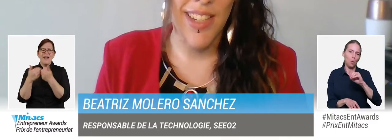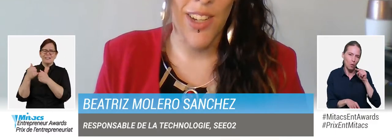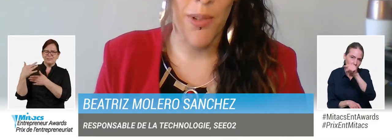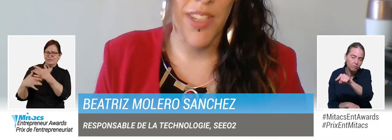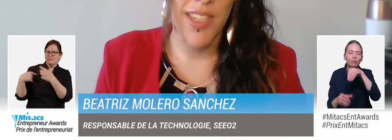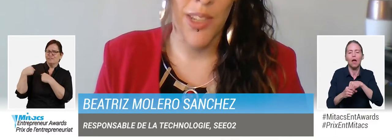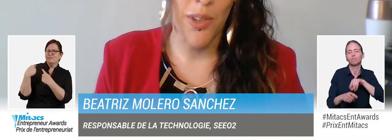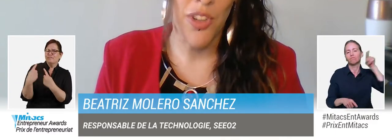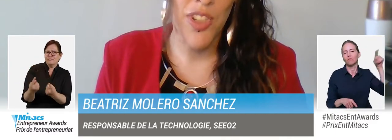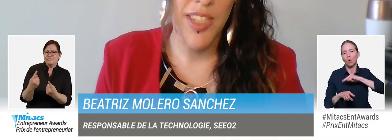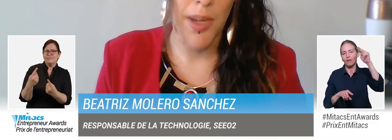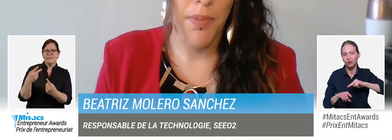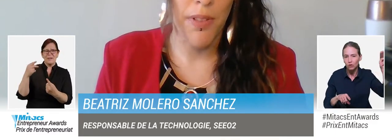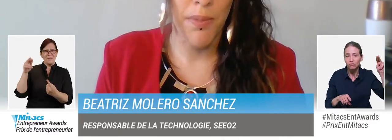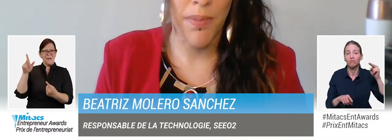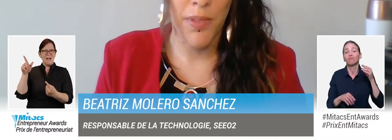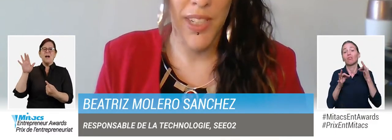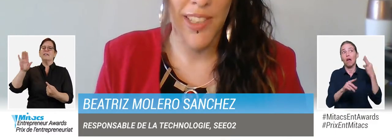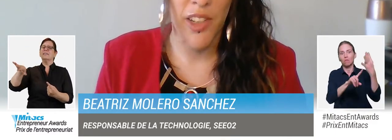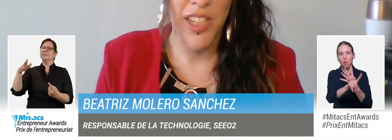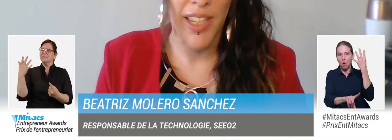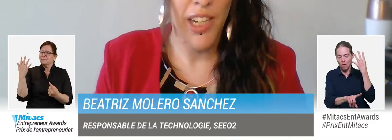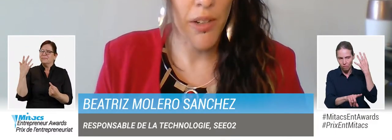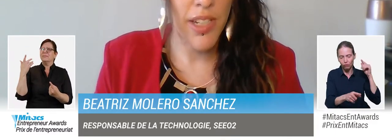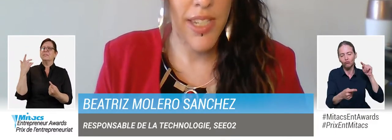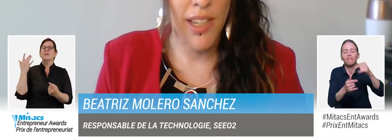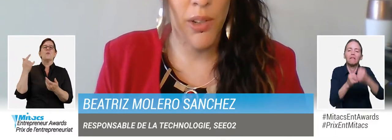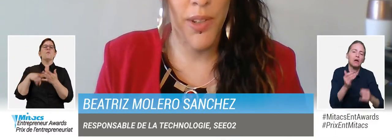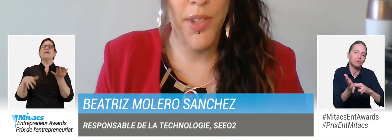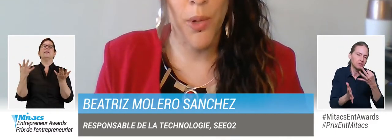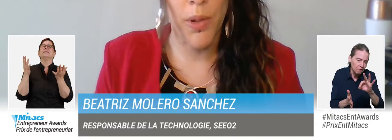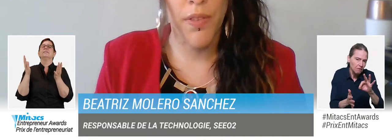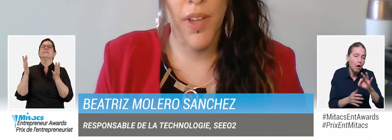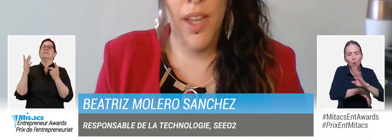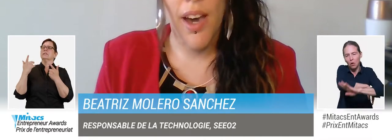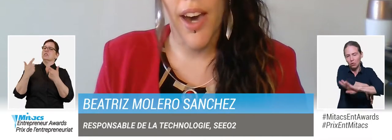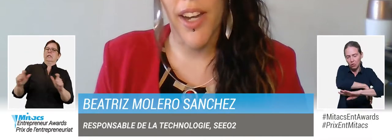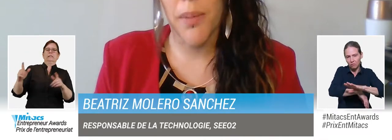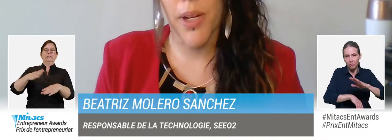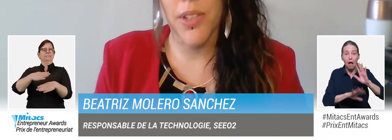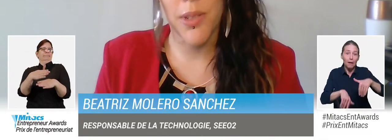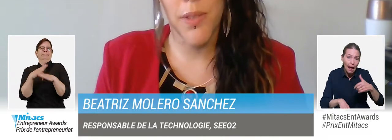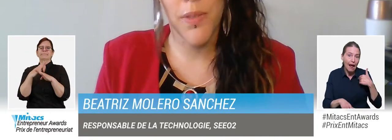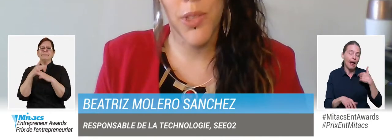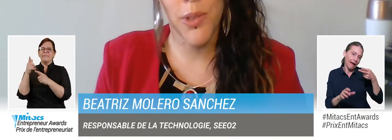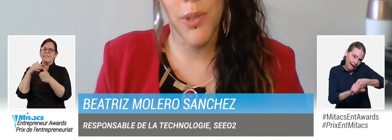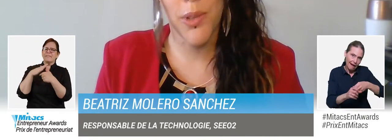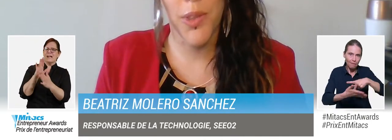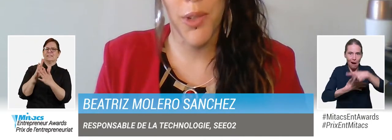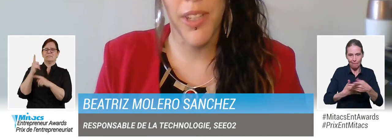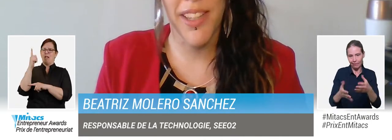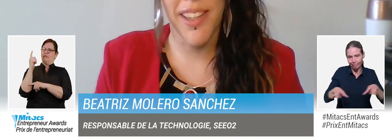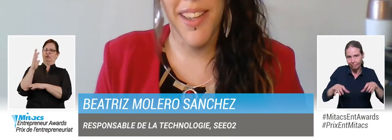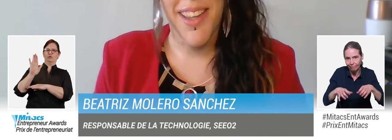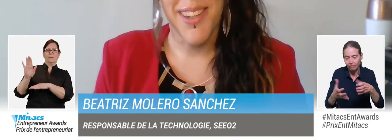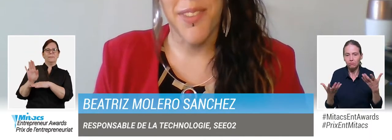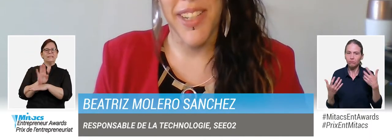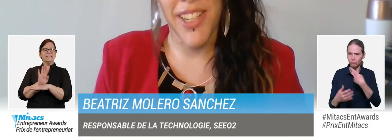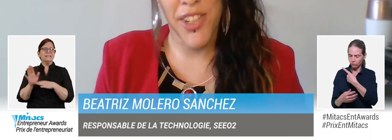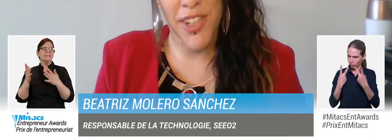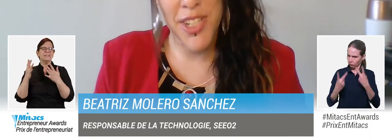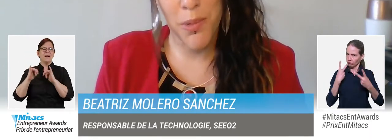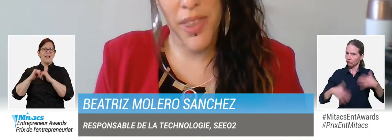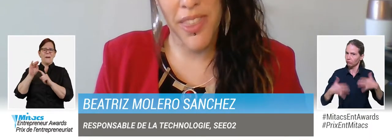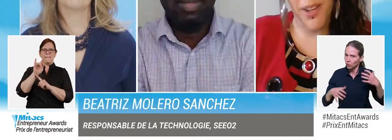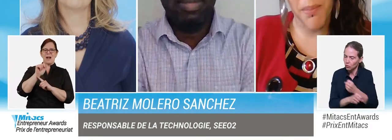and which is a huge step for a technology like ours. And also we've hired about two to three